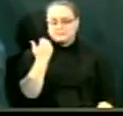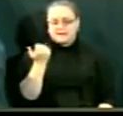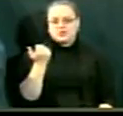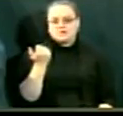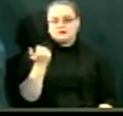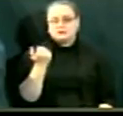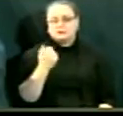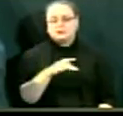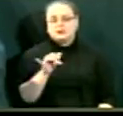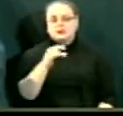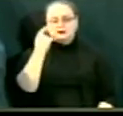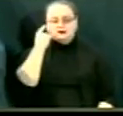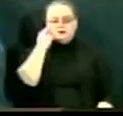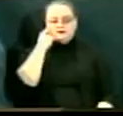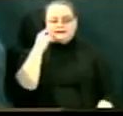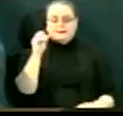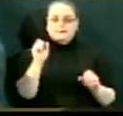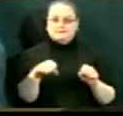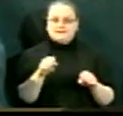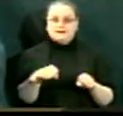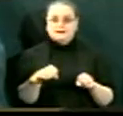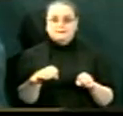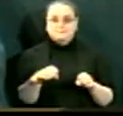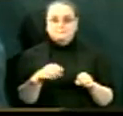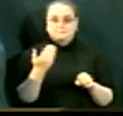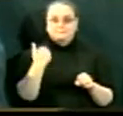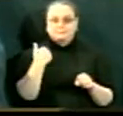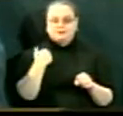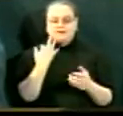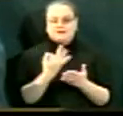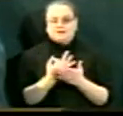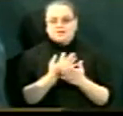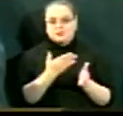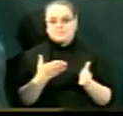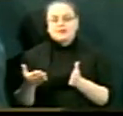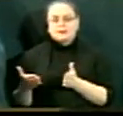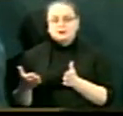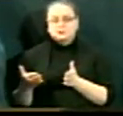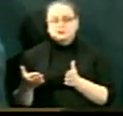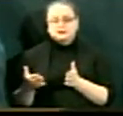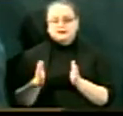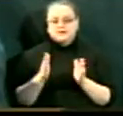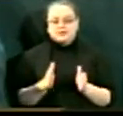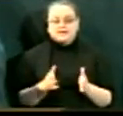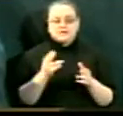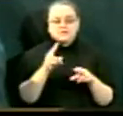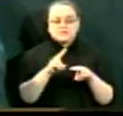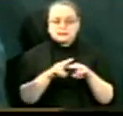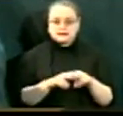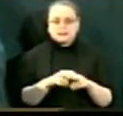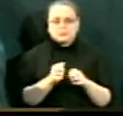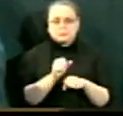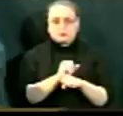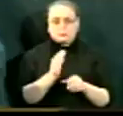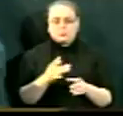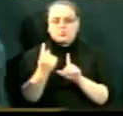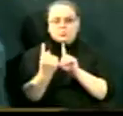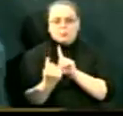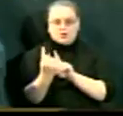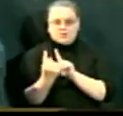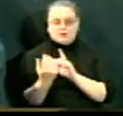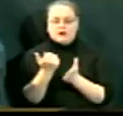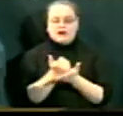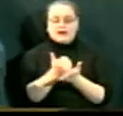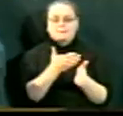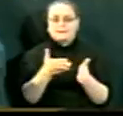I also think the ability to have financial planners sit down with employees one-on-one and help